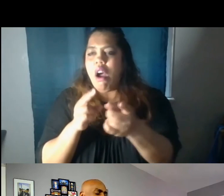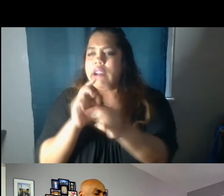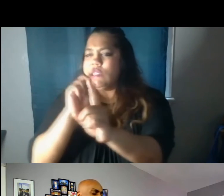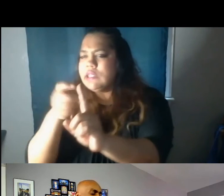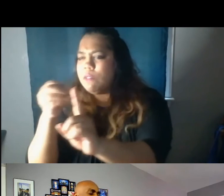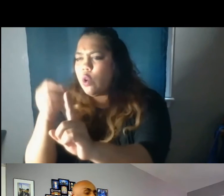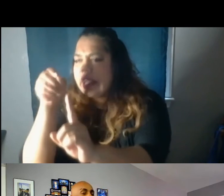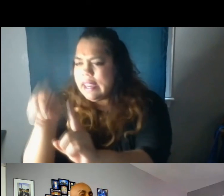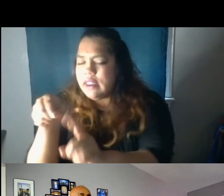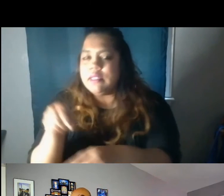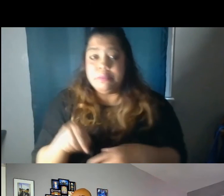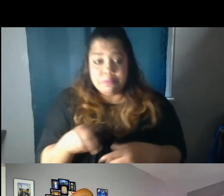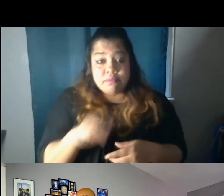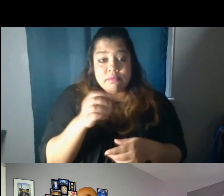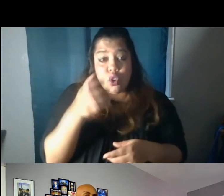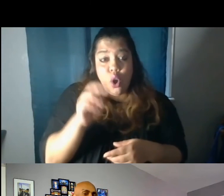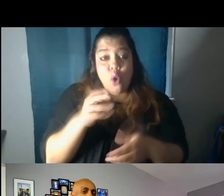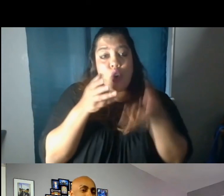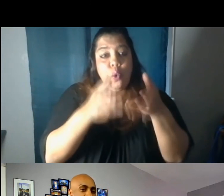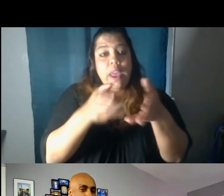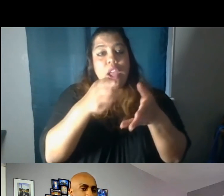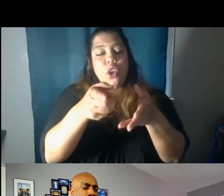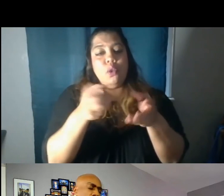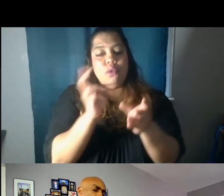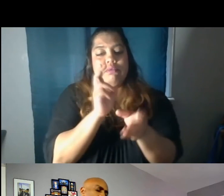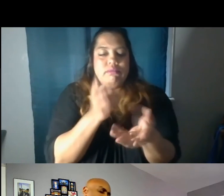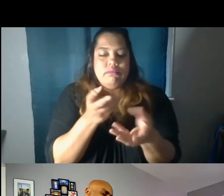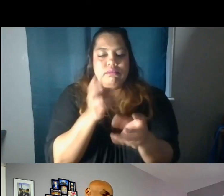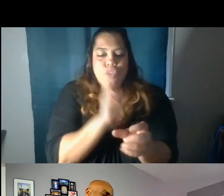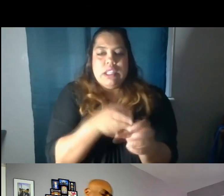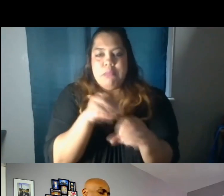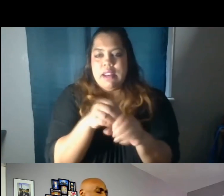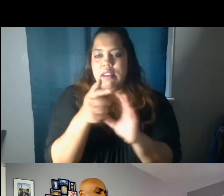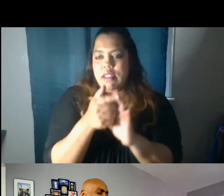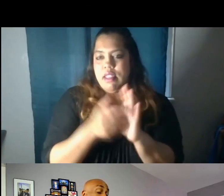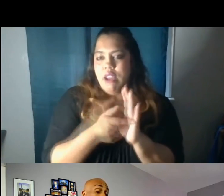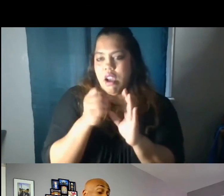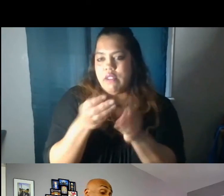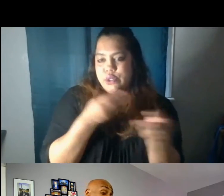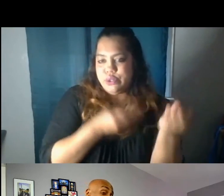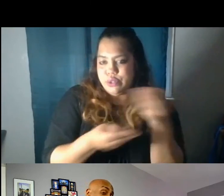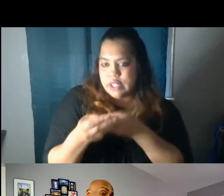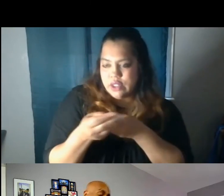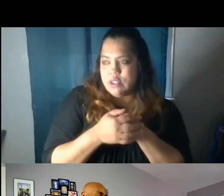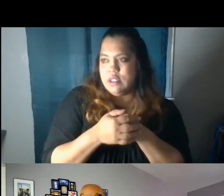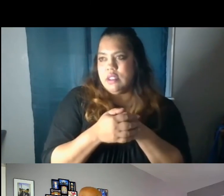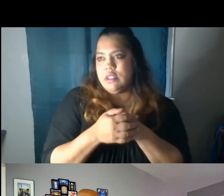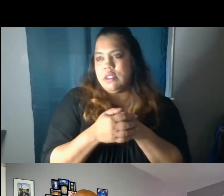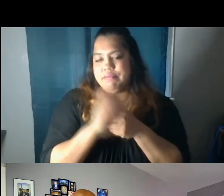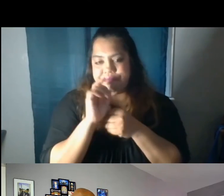way participate in this thing called the law of circulation, the law of tithing, the law of sowing and